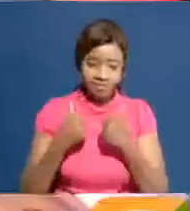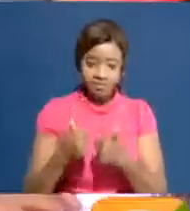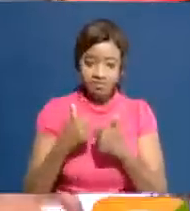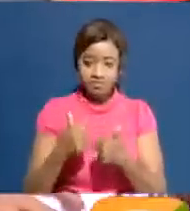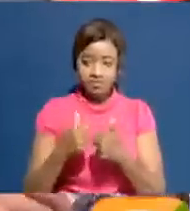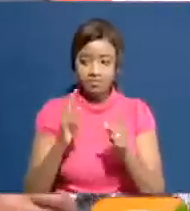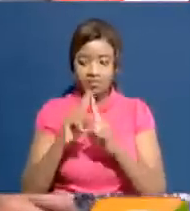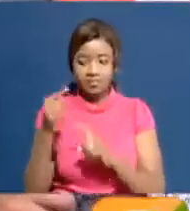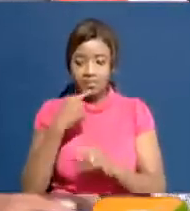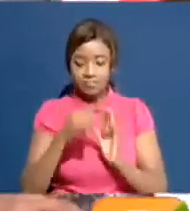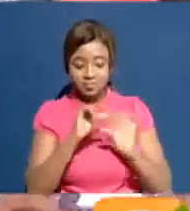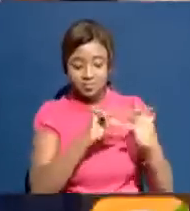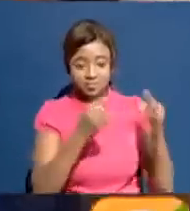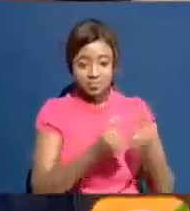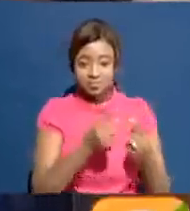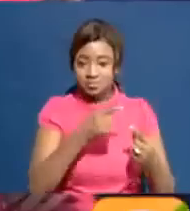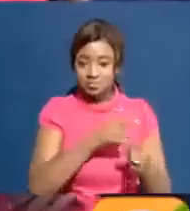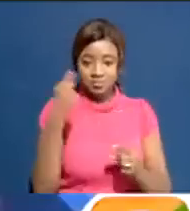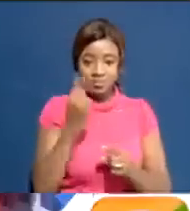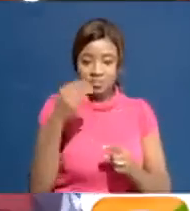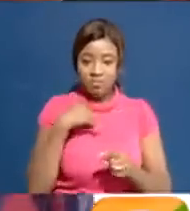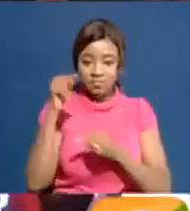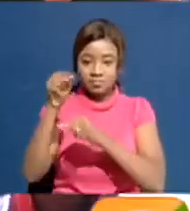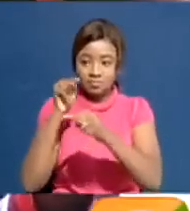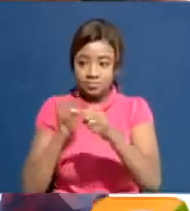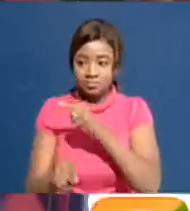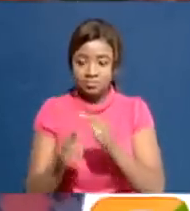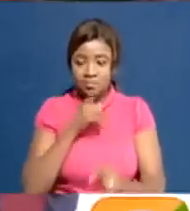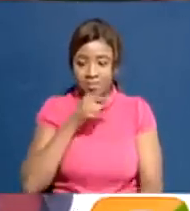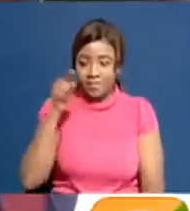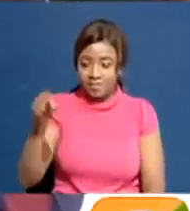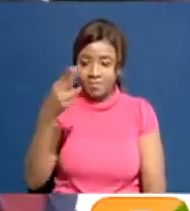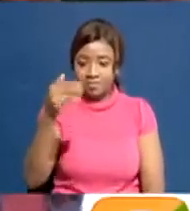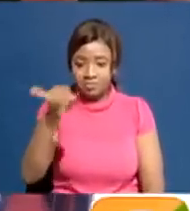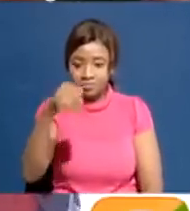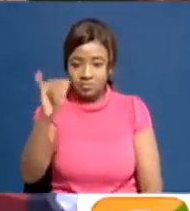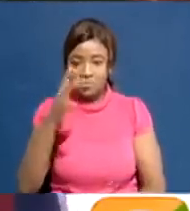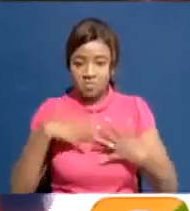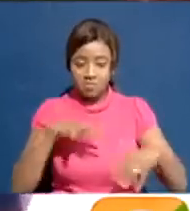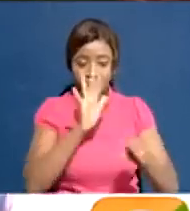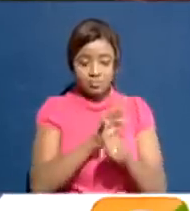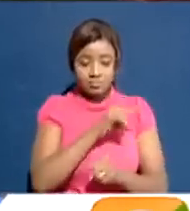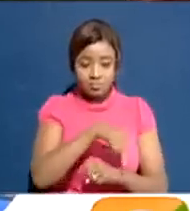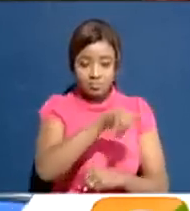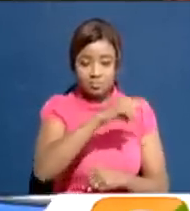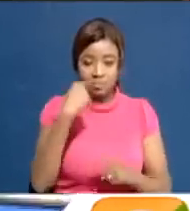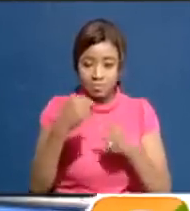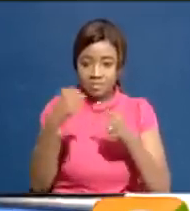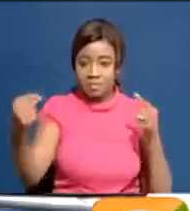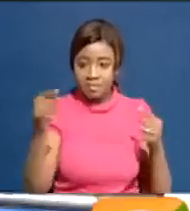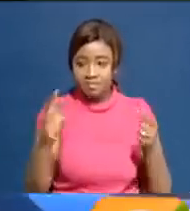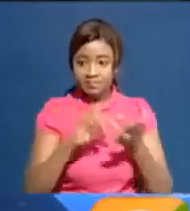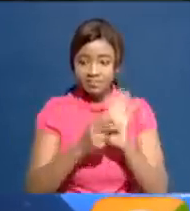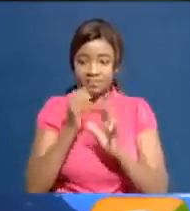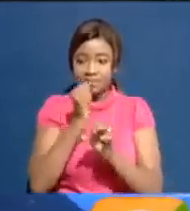the group had a personal vendetta against Haji. He is capable. All those who are opposing him are not doing that